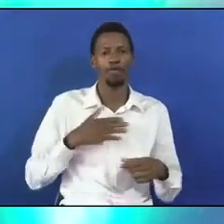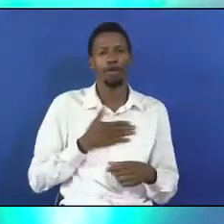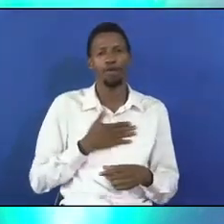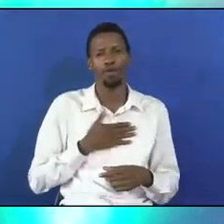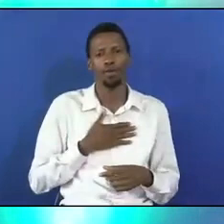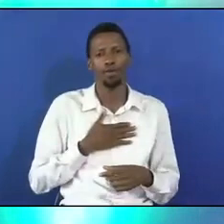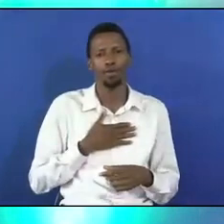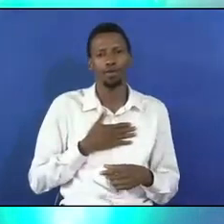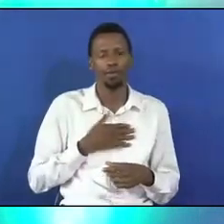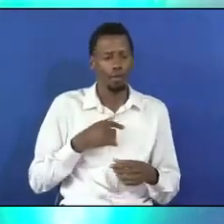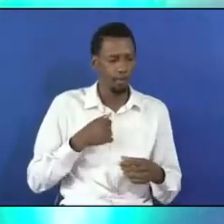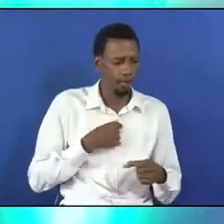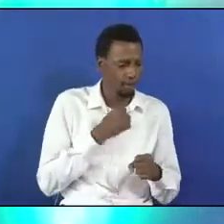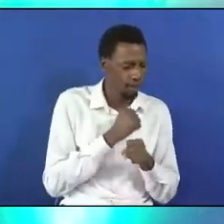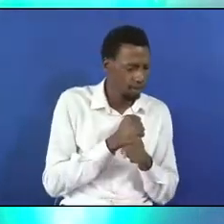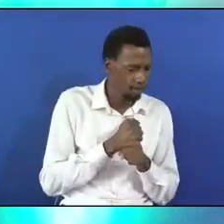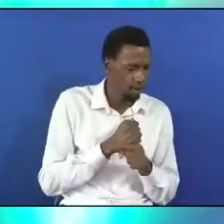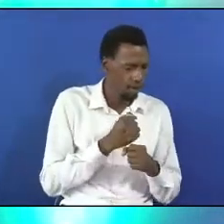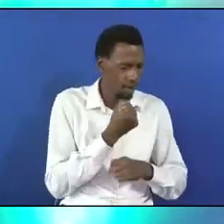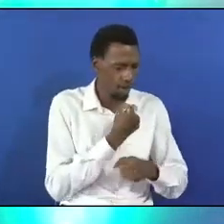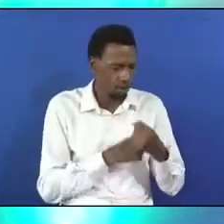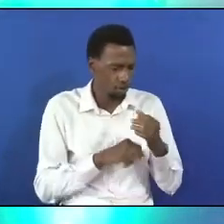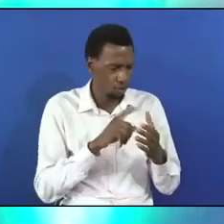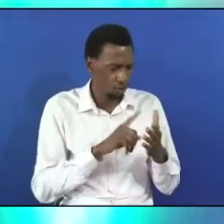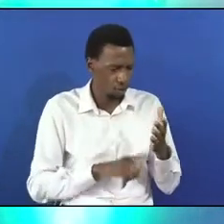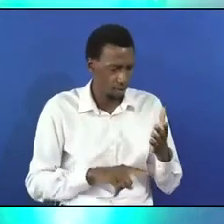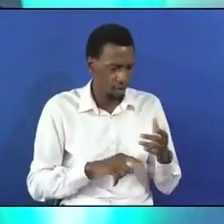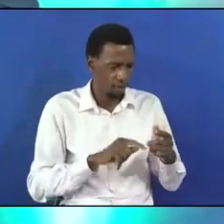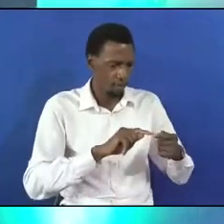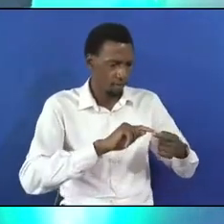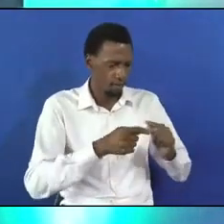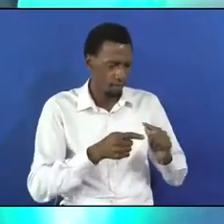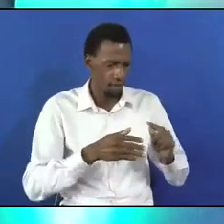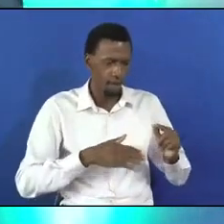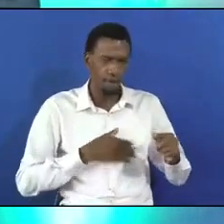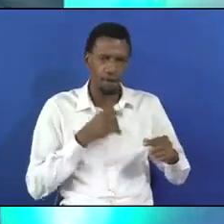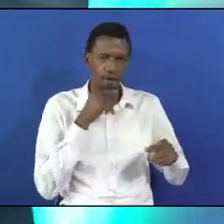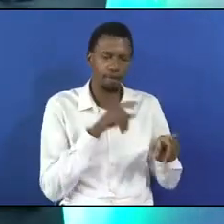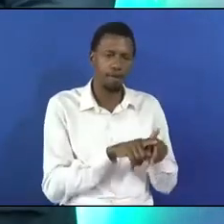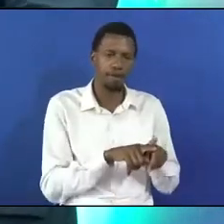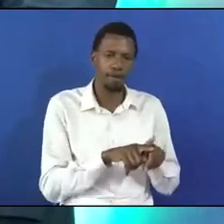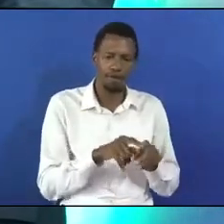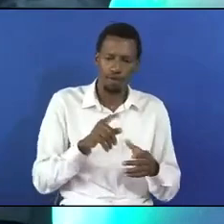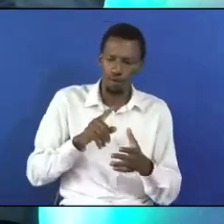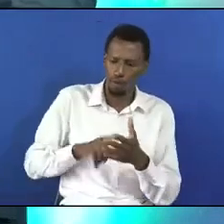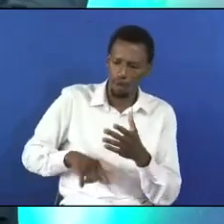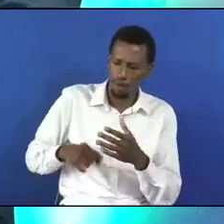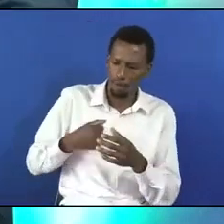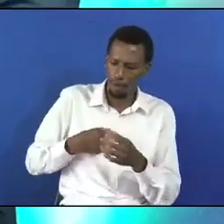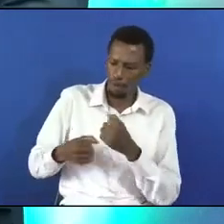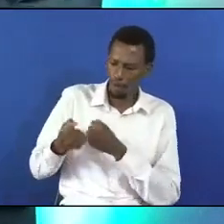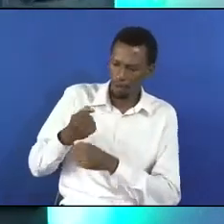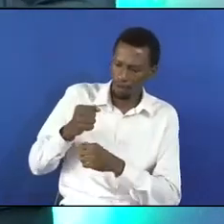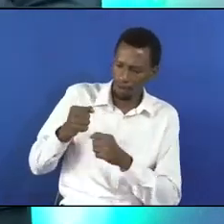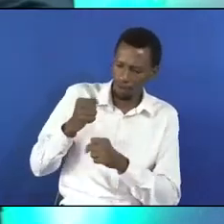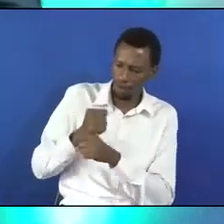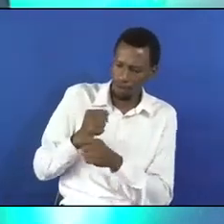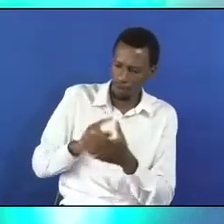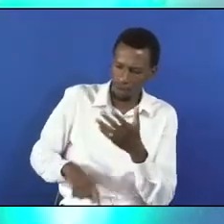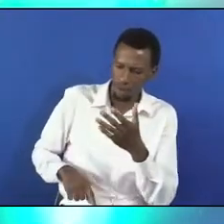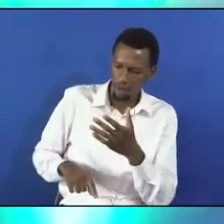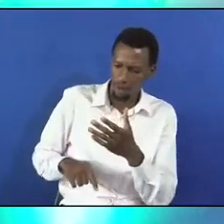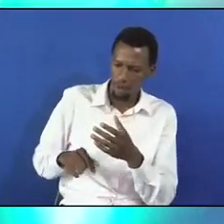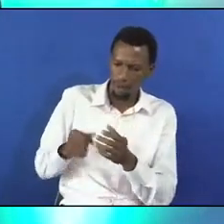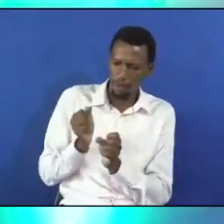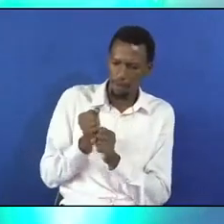What have I done that have hurt my brother? What have I done that have drawn my sister away. And